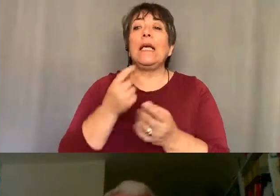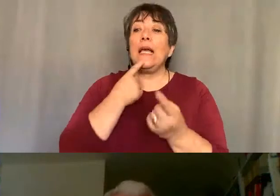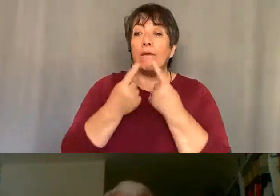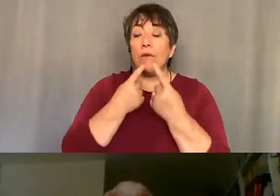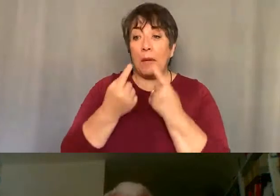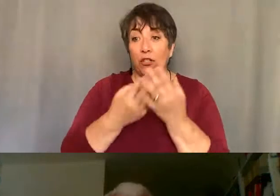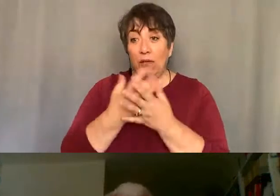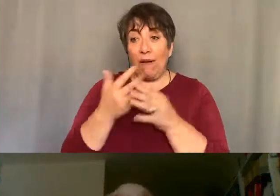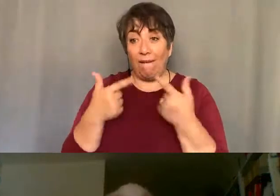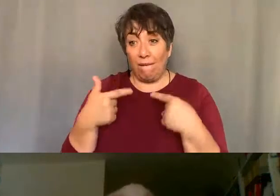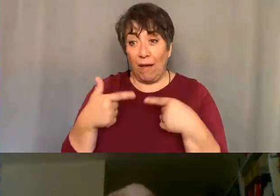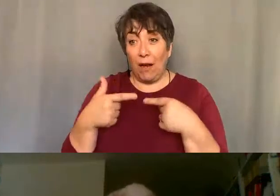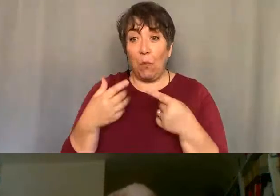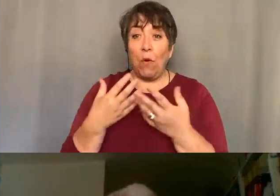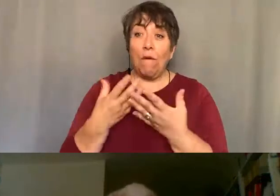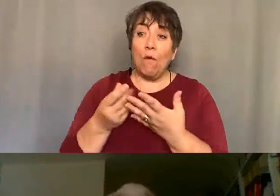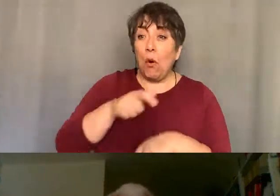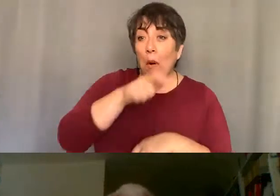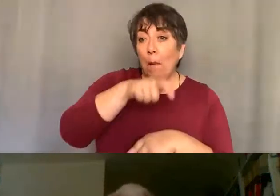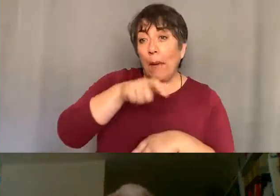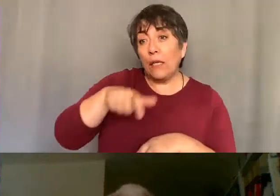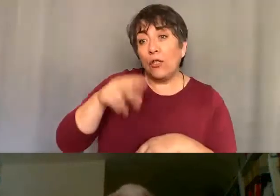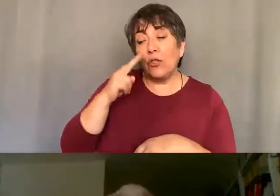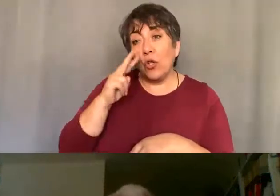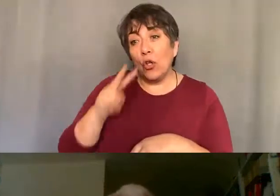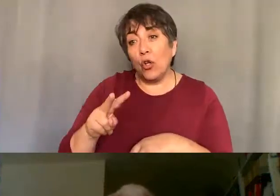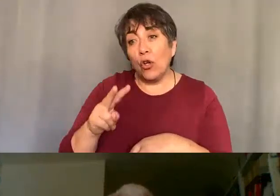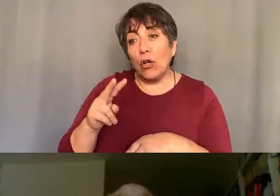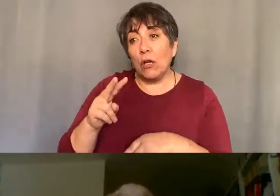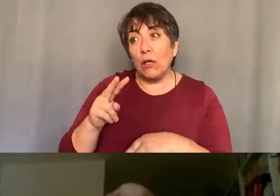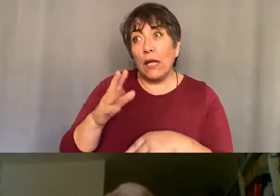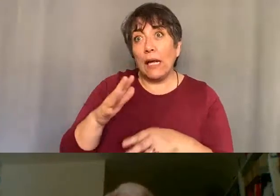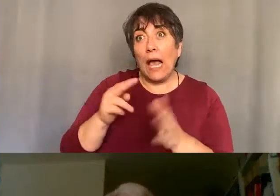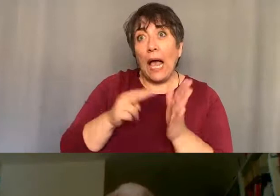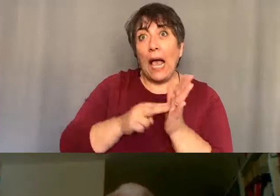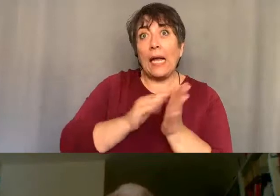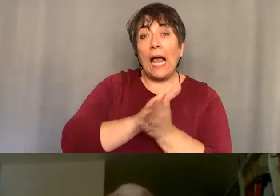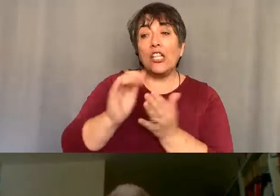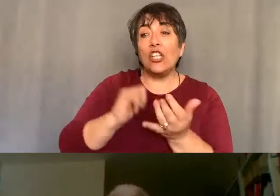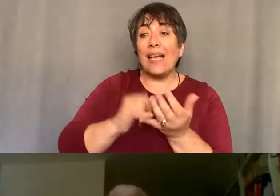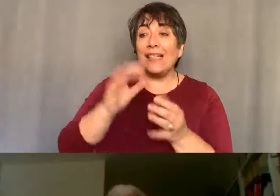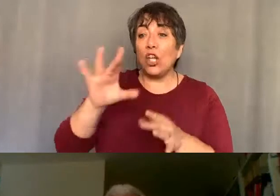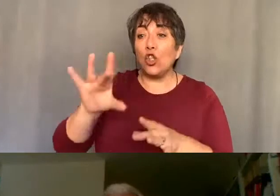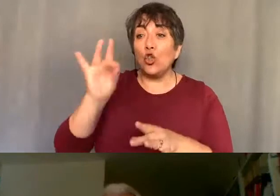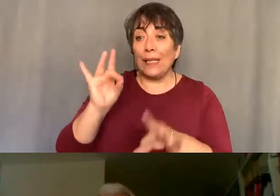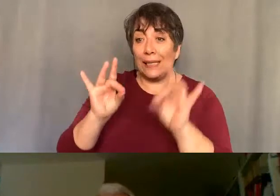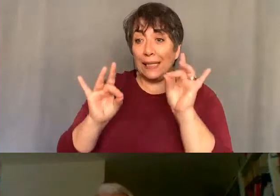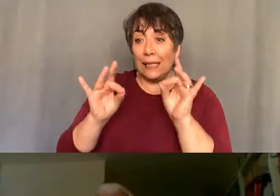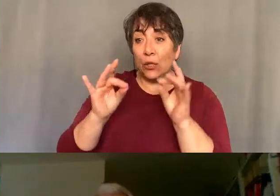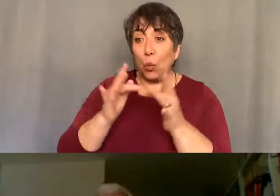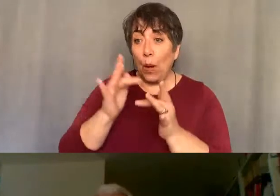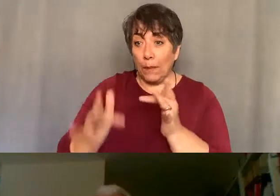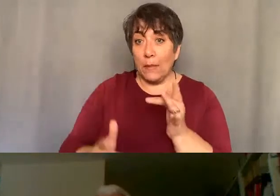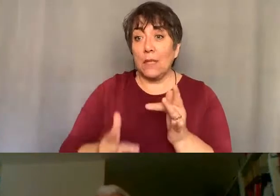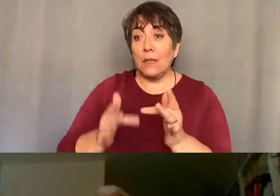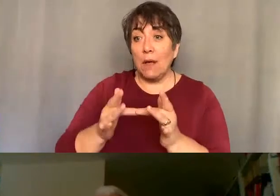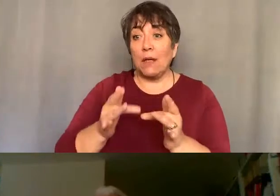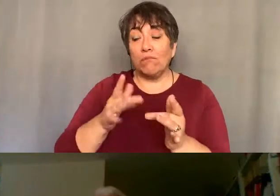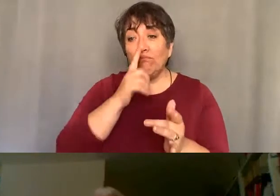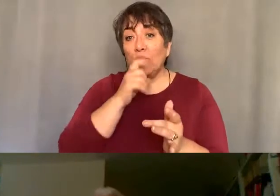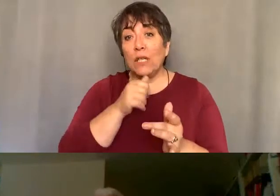available for patients to look at information as well. So there's NHS Choices is a really good website for people to look at and utilise it.